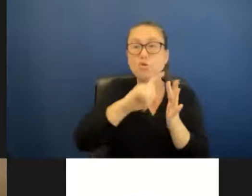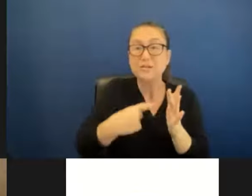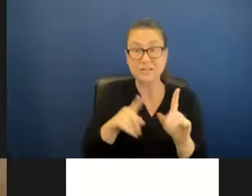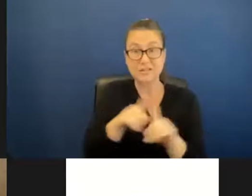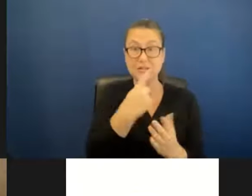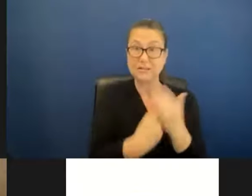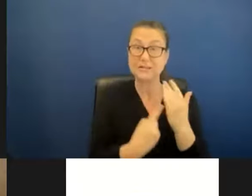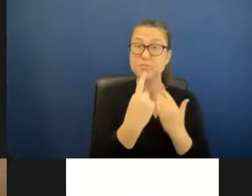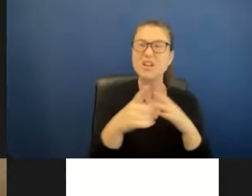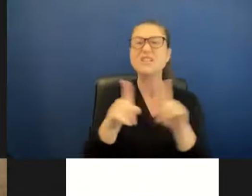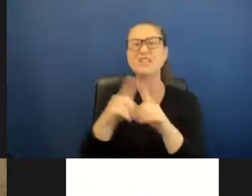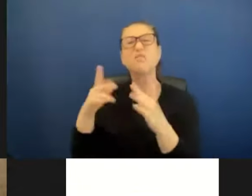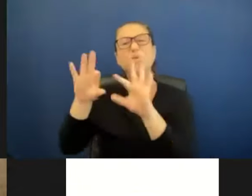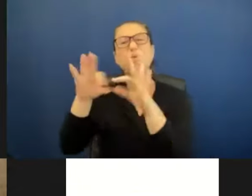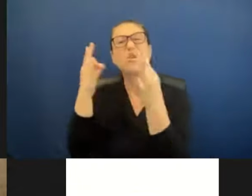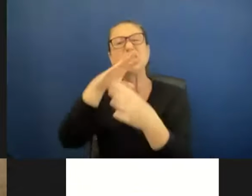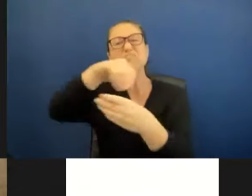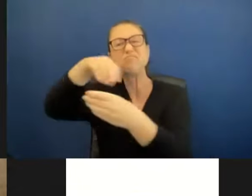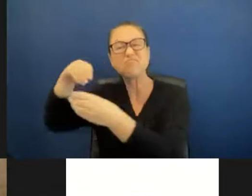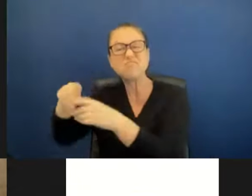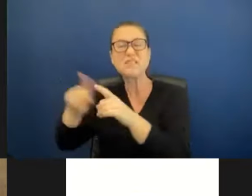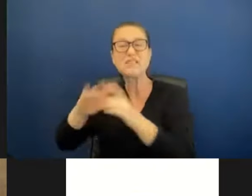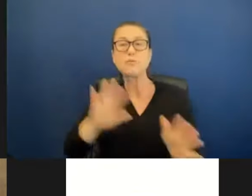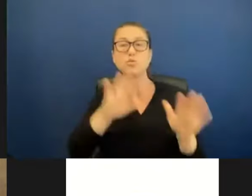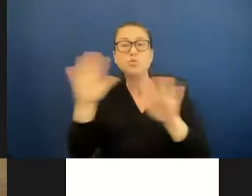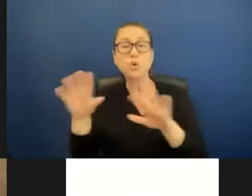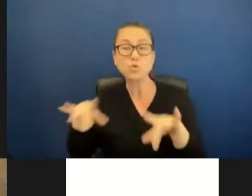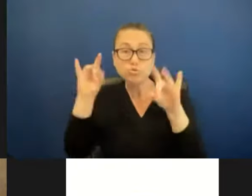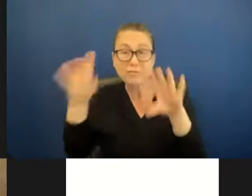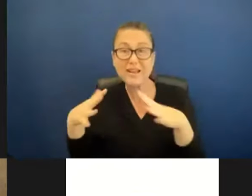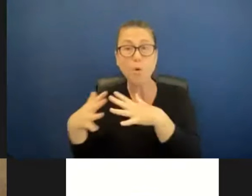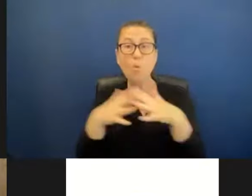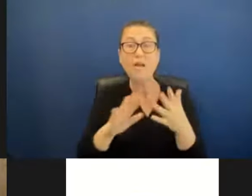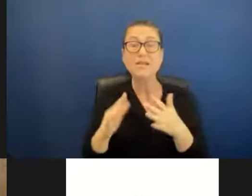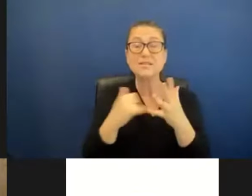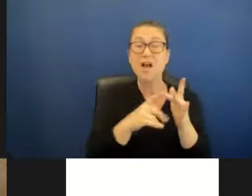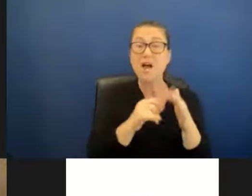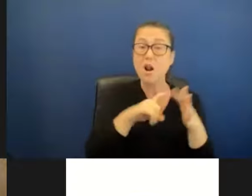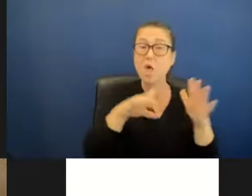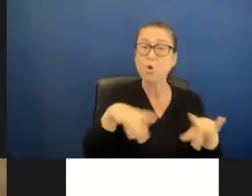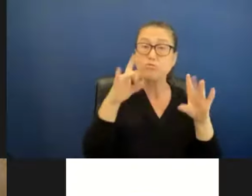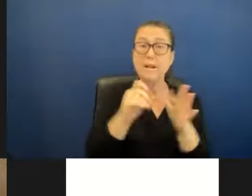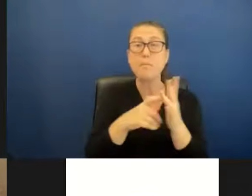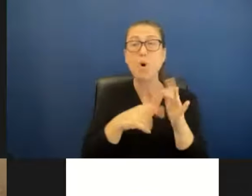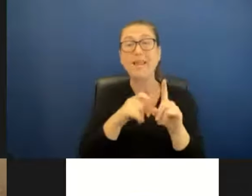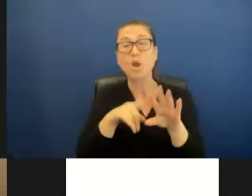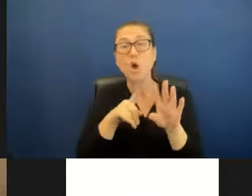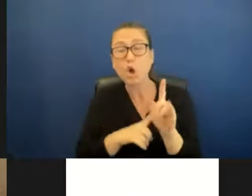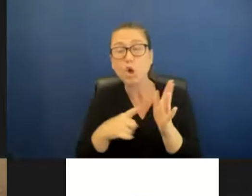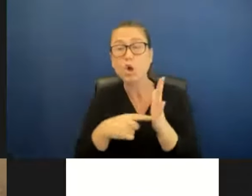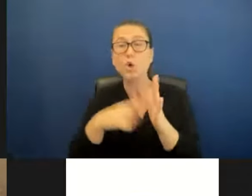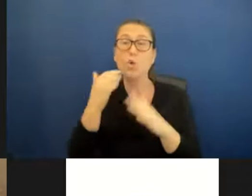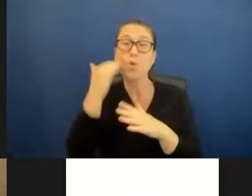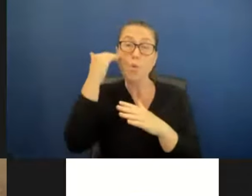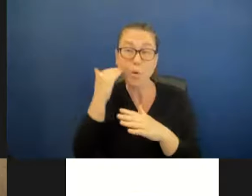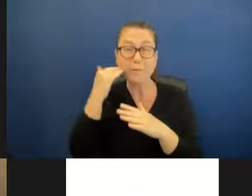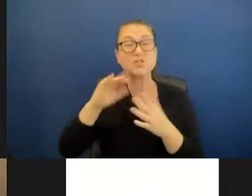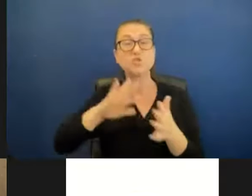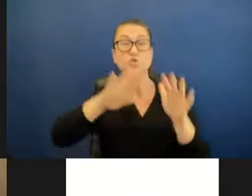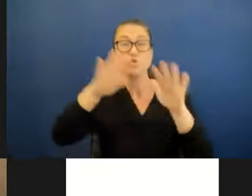and for a variety of organisations, including Circus Oz, West Side Circus, the Arts Centre, Polyglot Theatre, the Women's Circus, Kids Zone Publishing